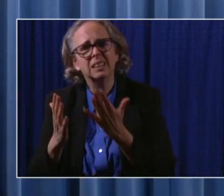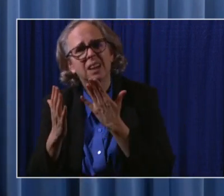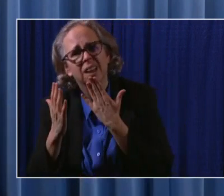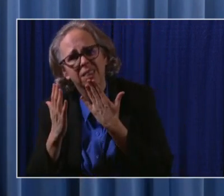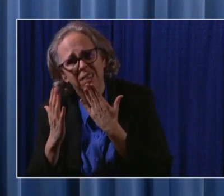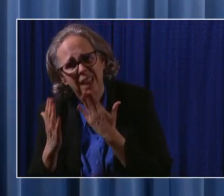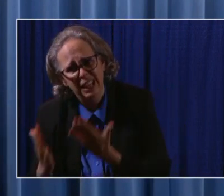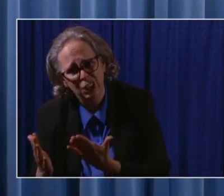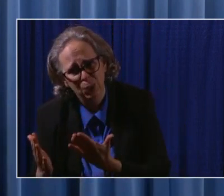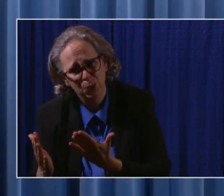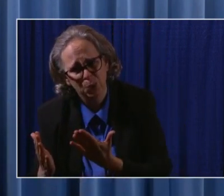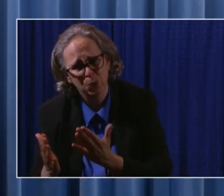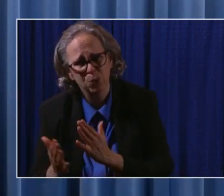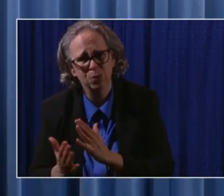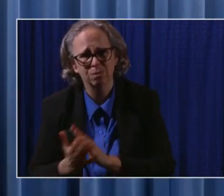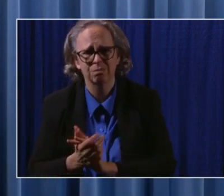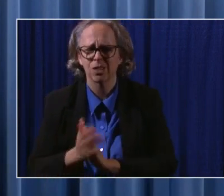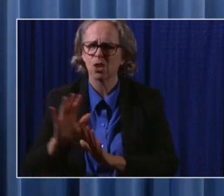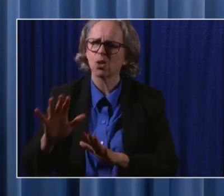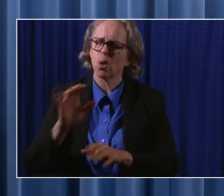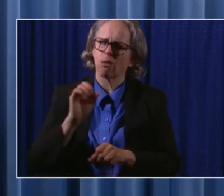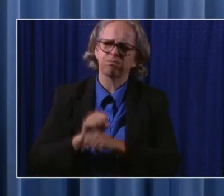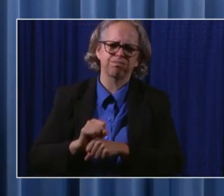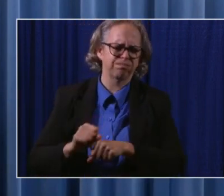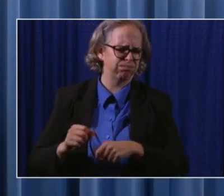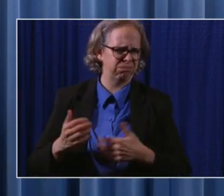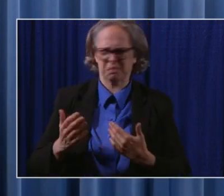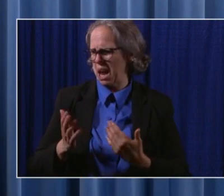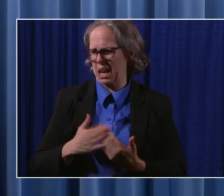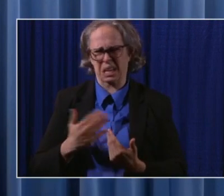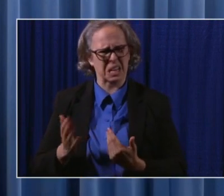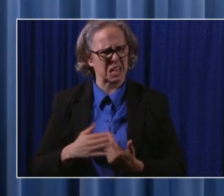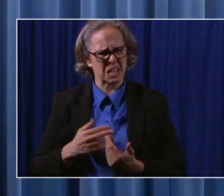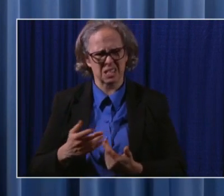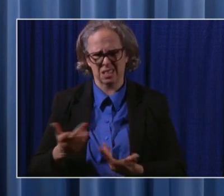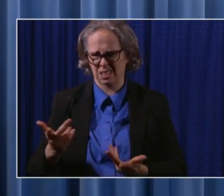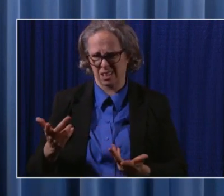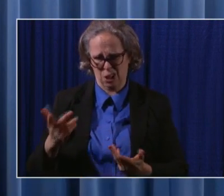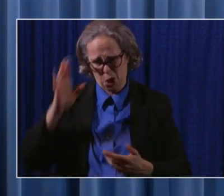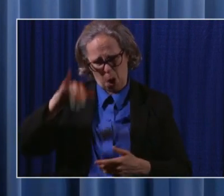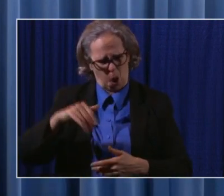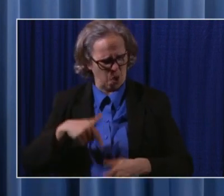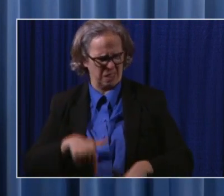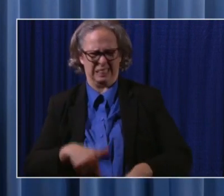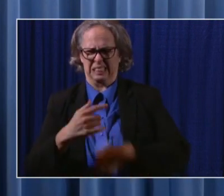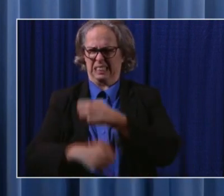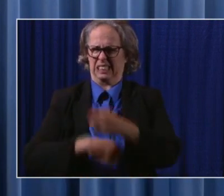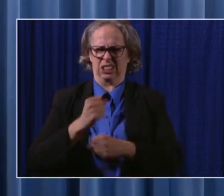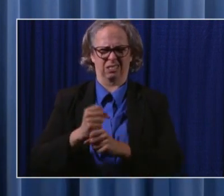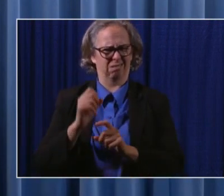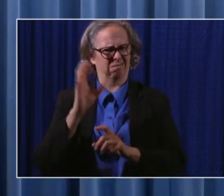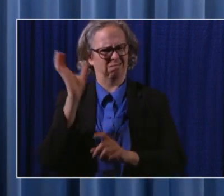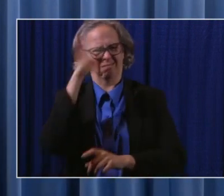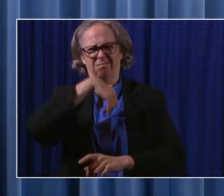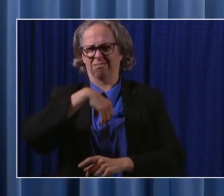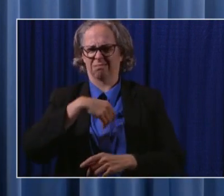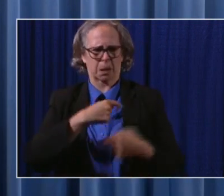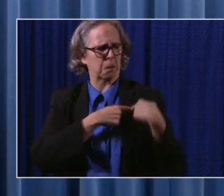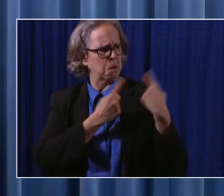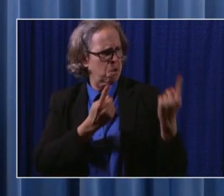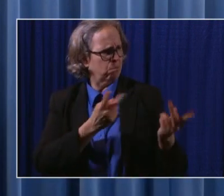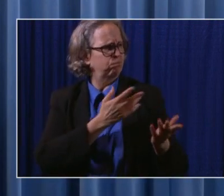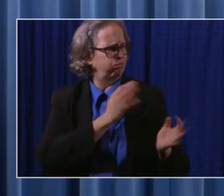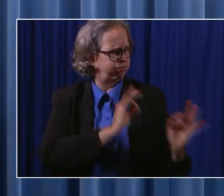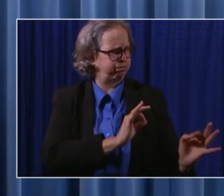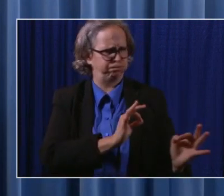These are not easy jobs in normal times, and they're certainly not easy times as we live with this COVID. So